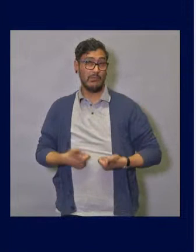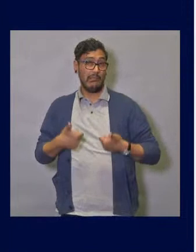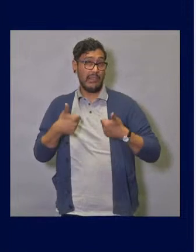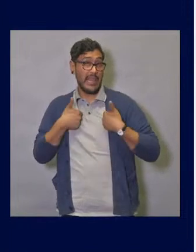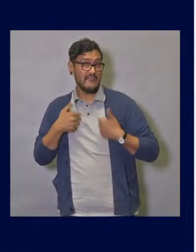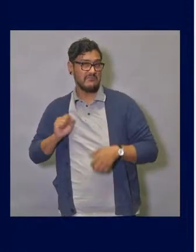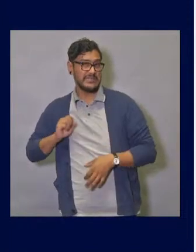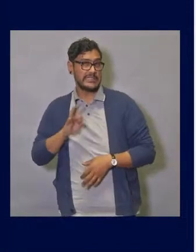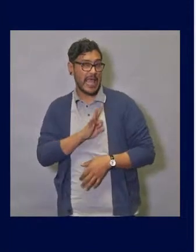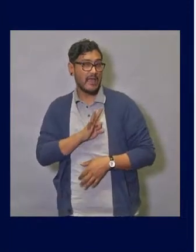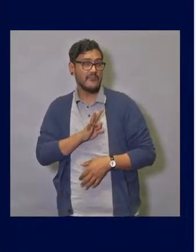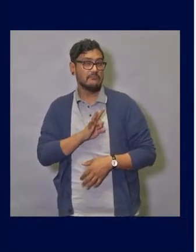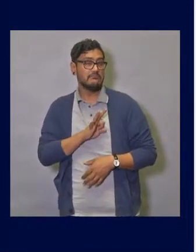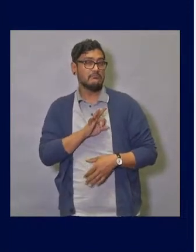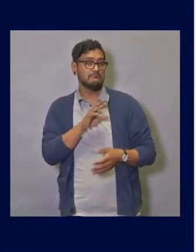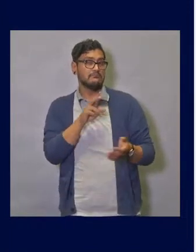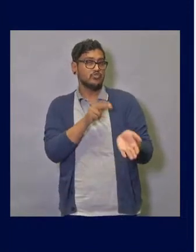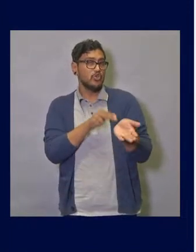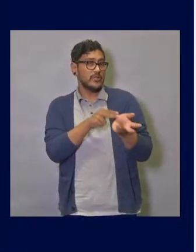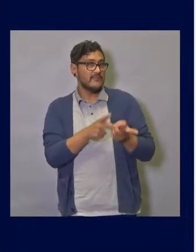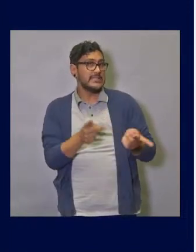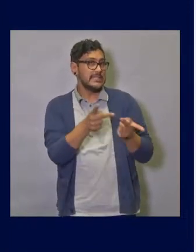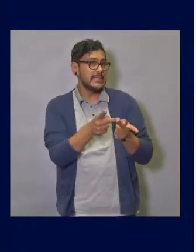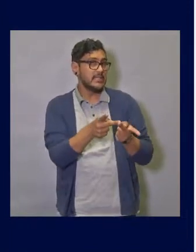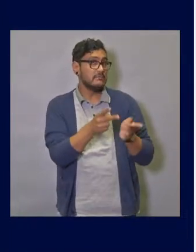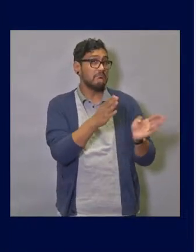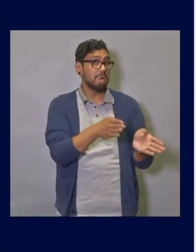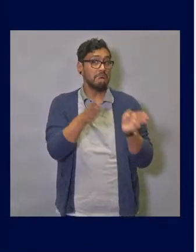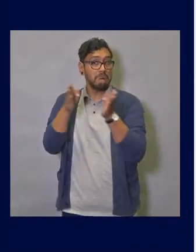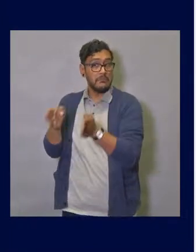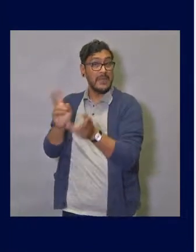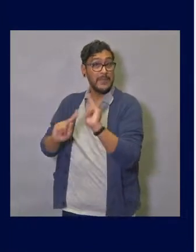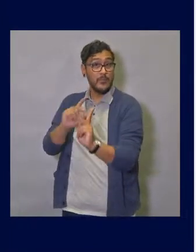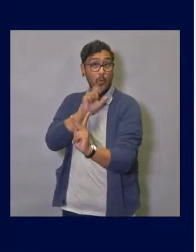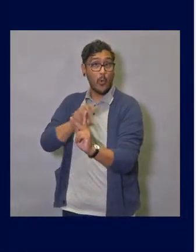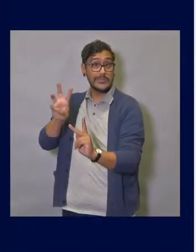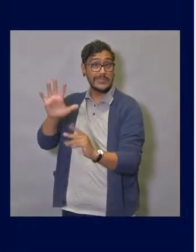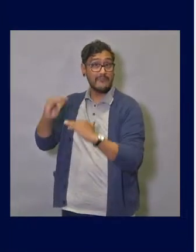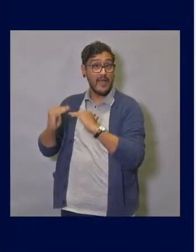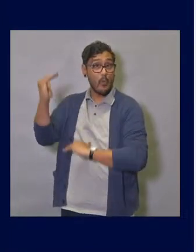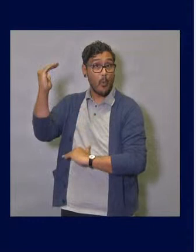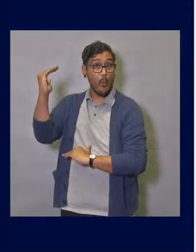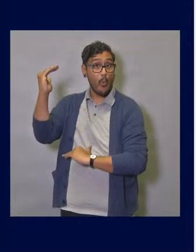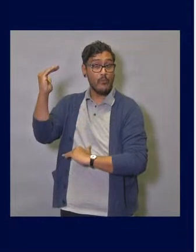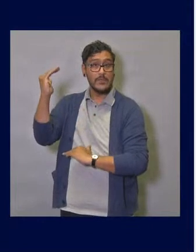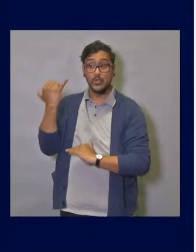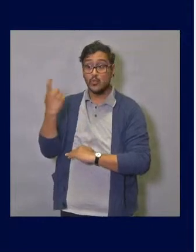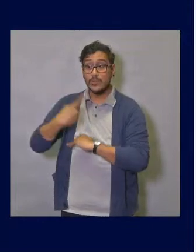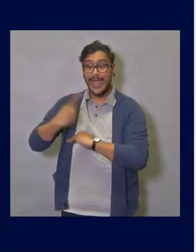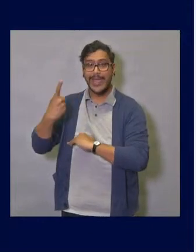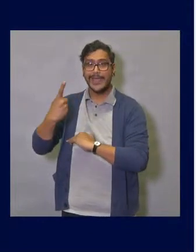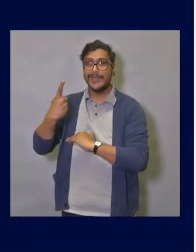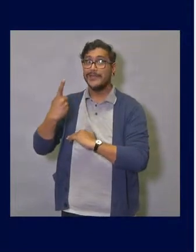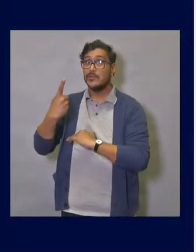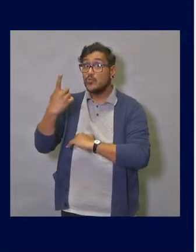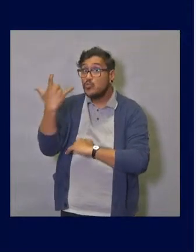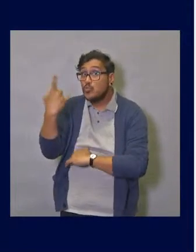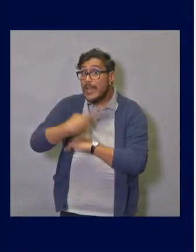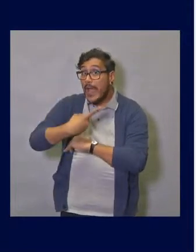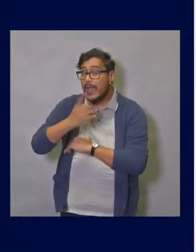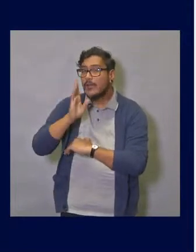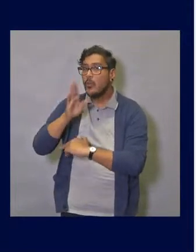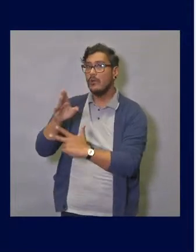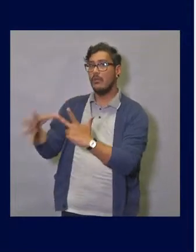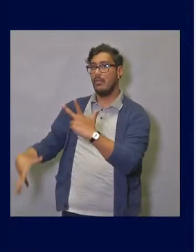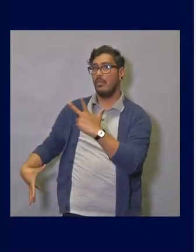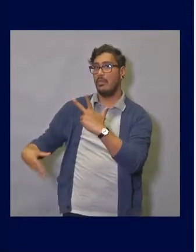facilities, and people who are who are 65 and older, starting today, 3 additional groups of workers are